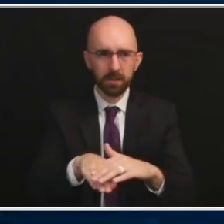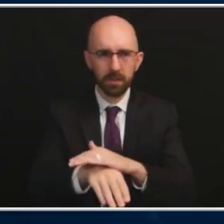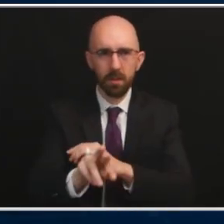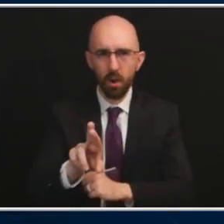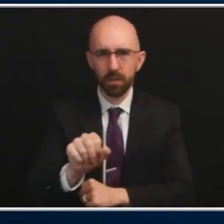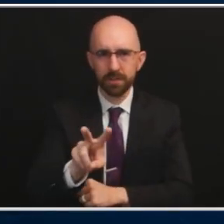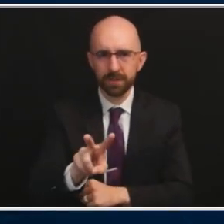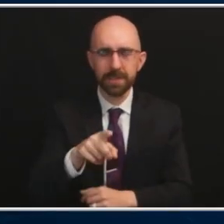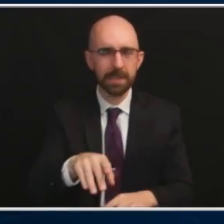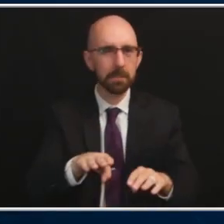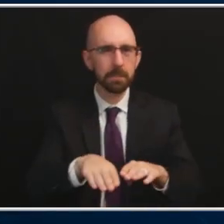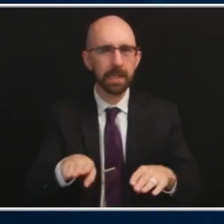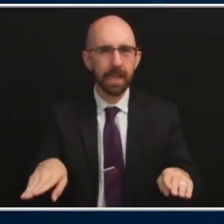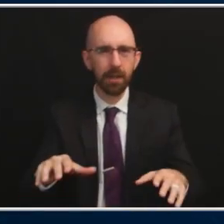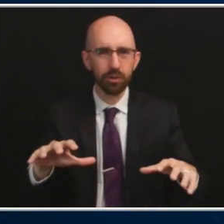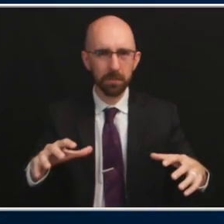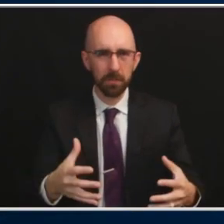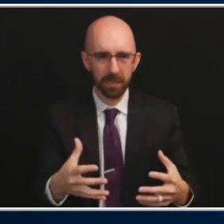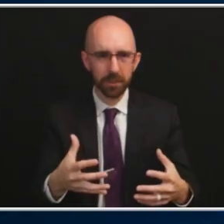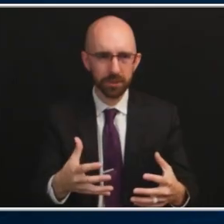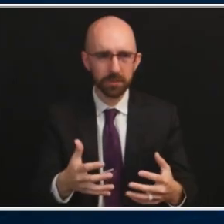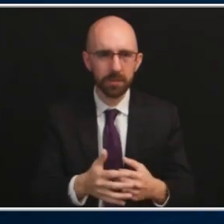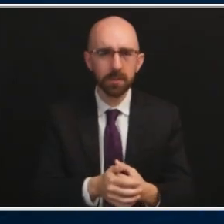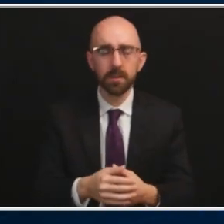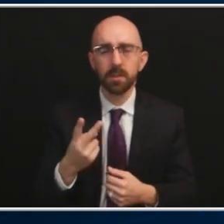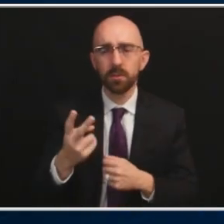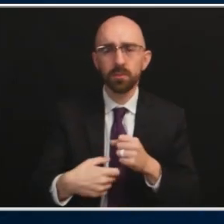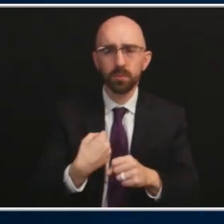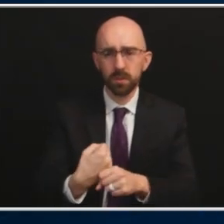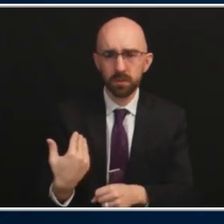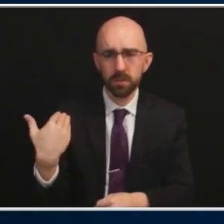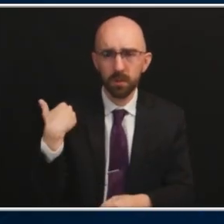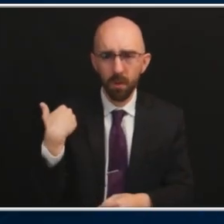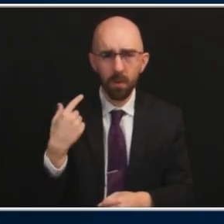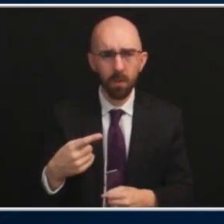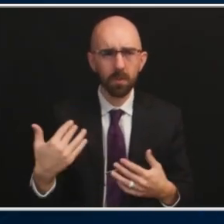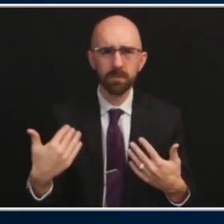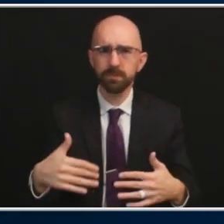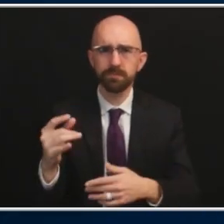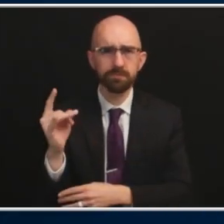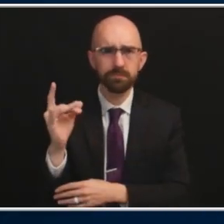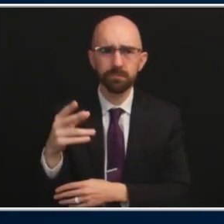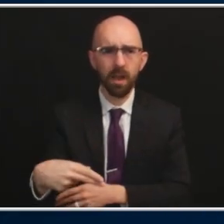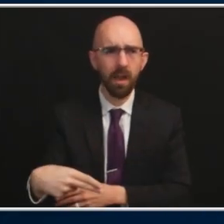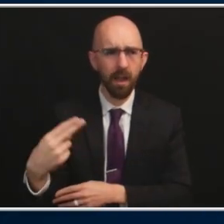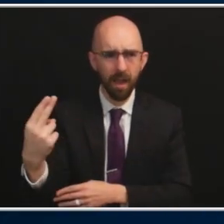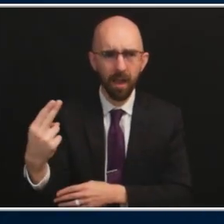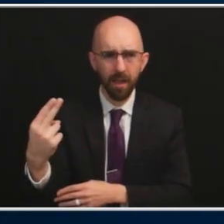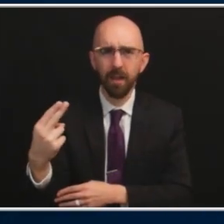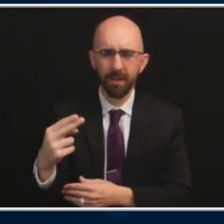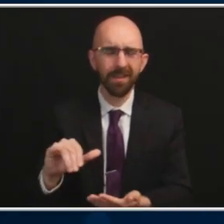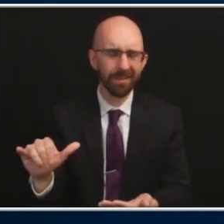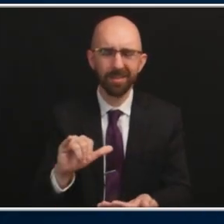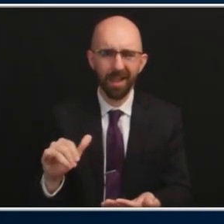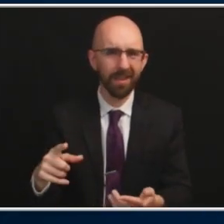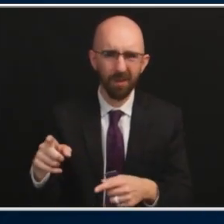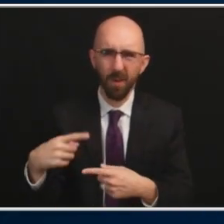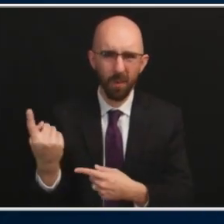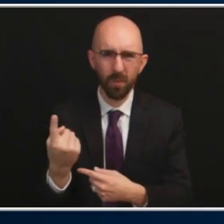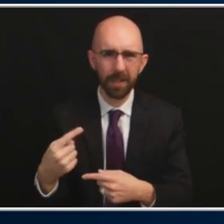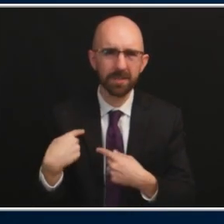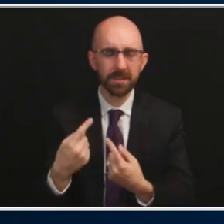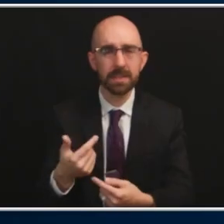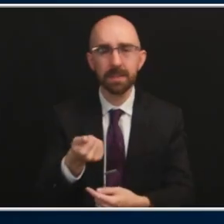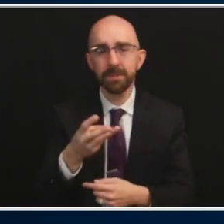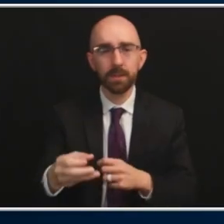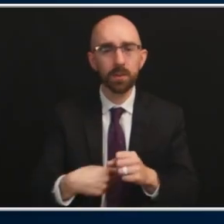pediatric population. And 2 years ago, it was extremely high, like it always has been. But the past 2 years, we basically haven't done anything.